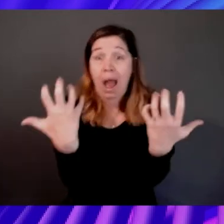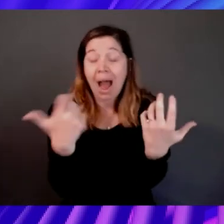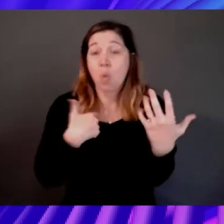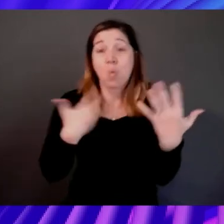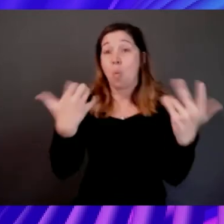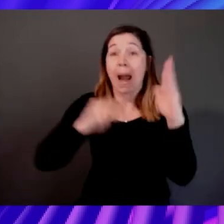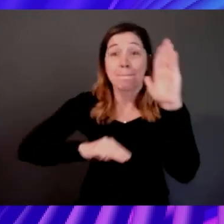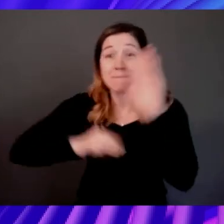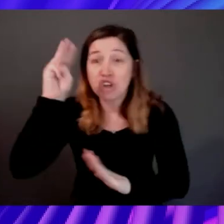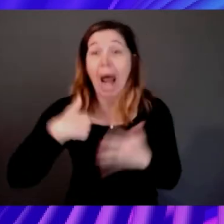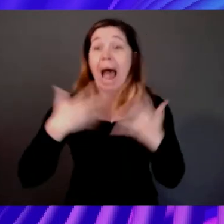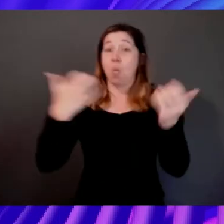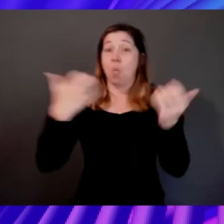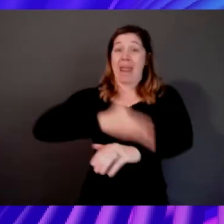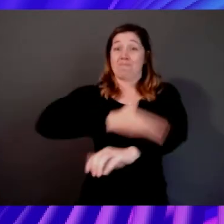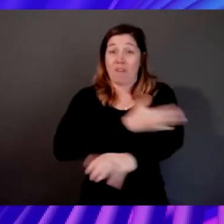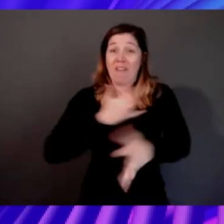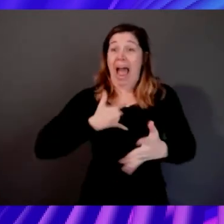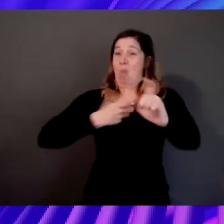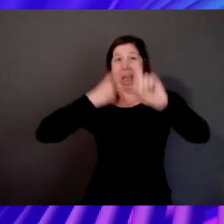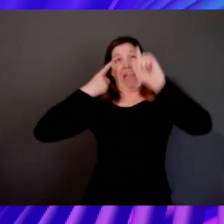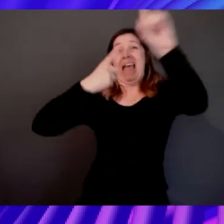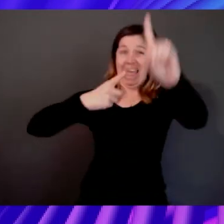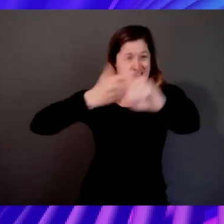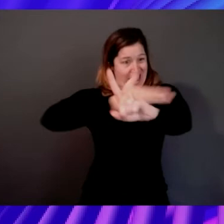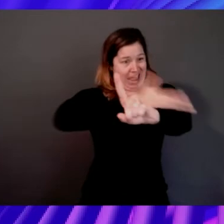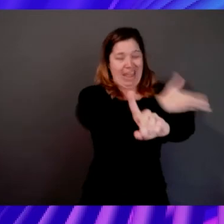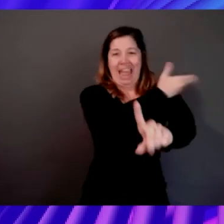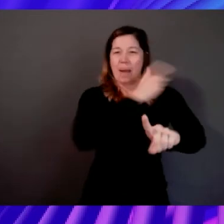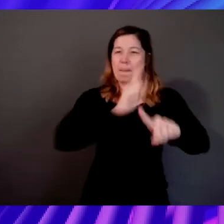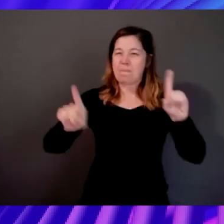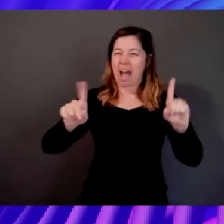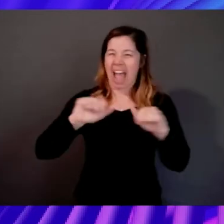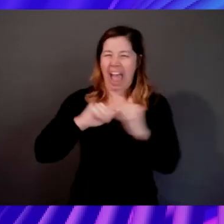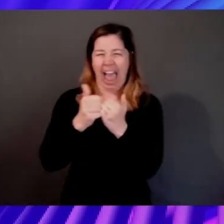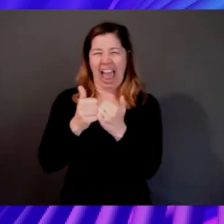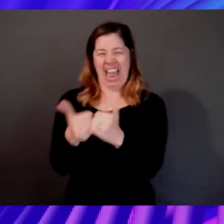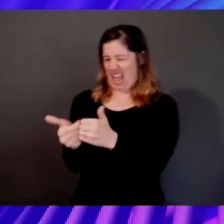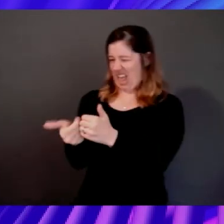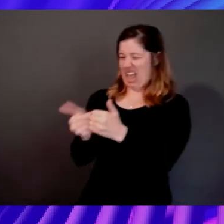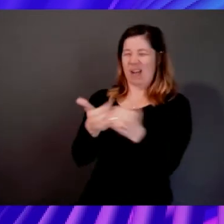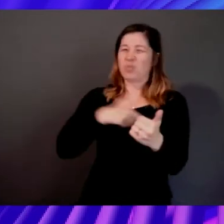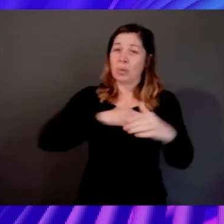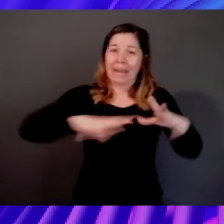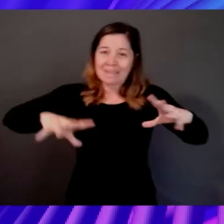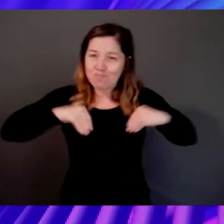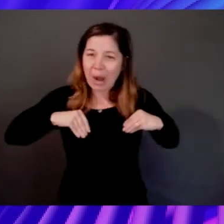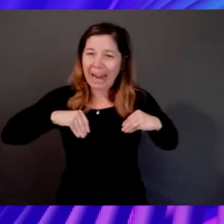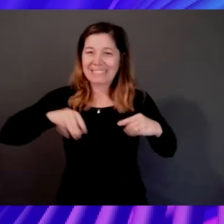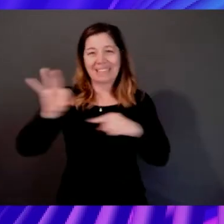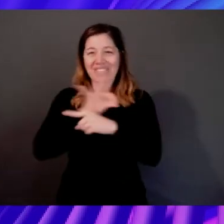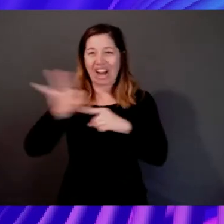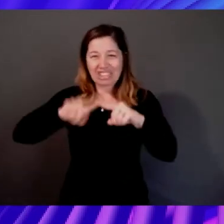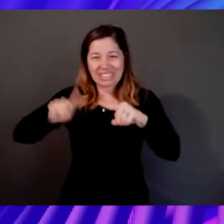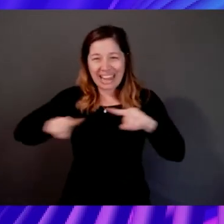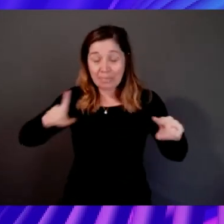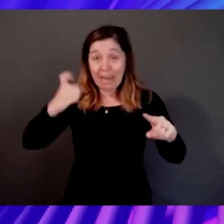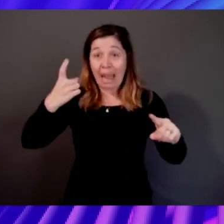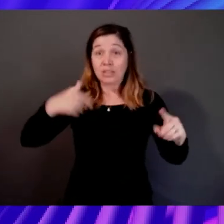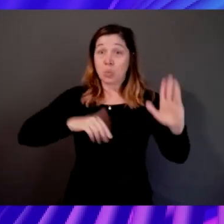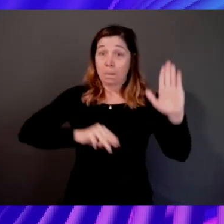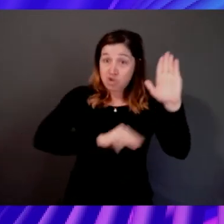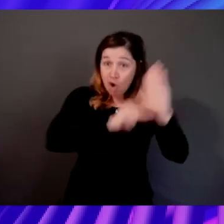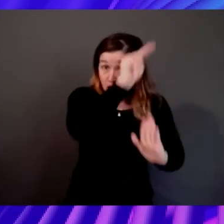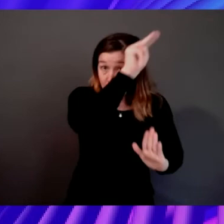graduate and mature and kind of embrace the functionalities too? Because the growing up will take the form of enriching with